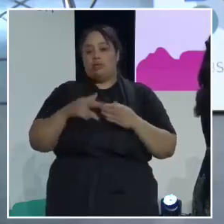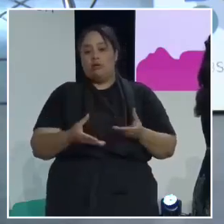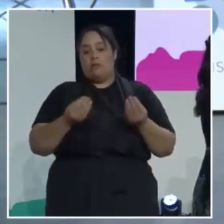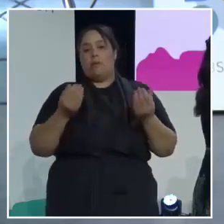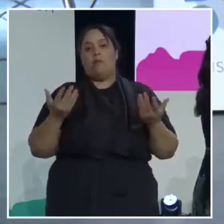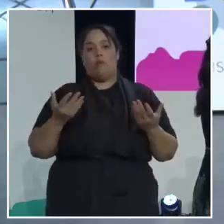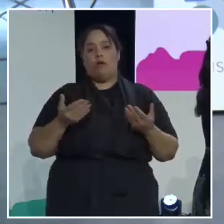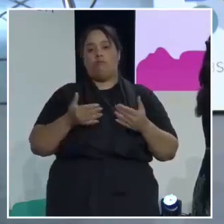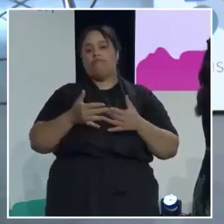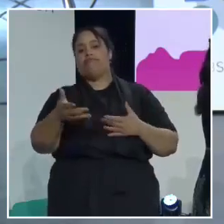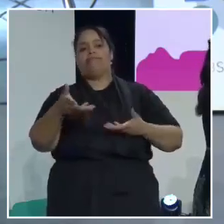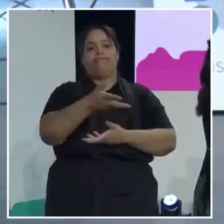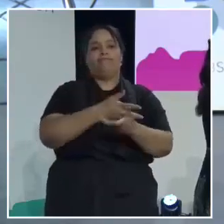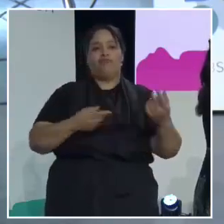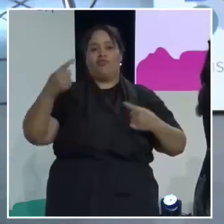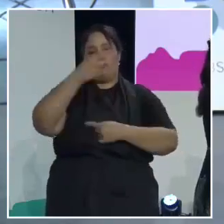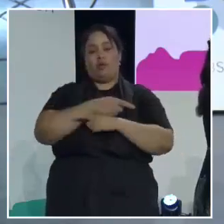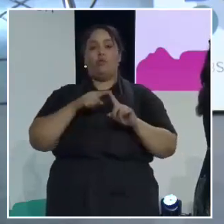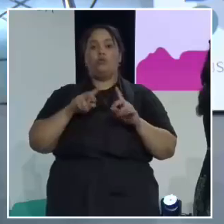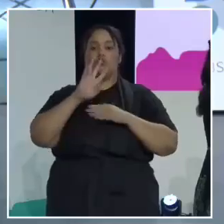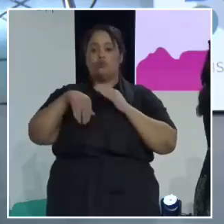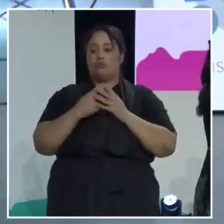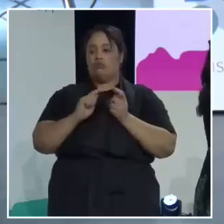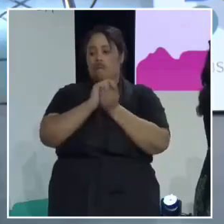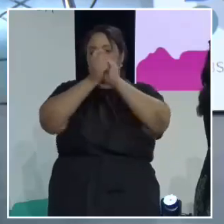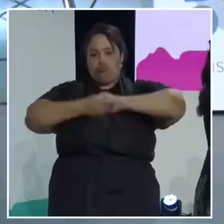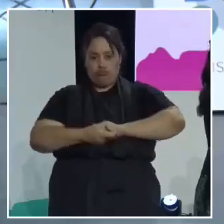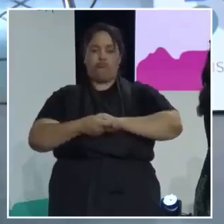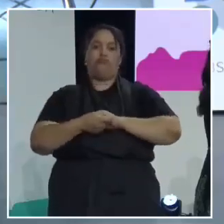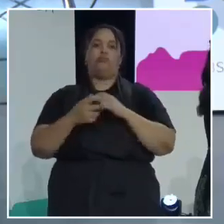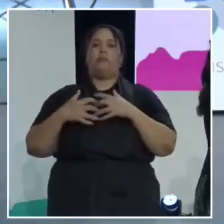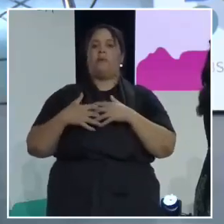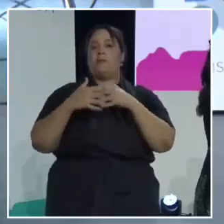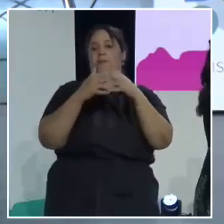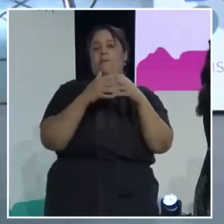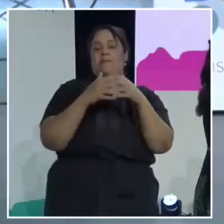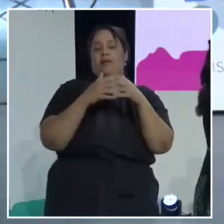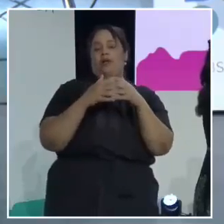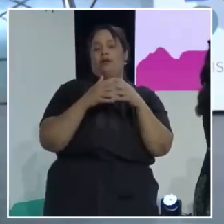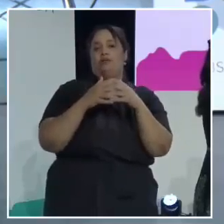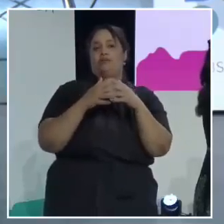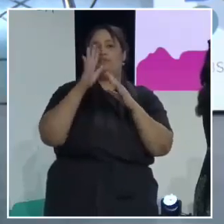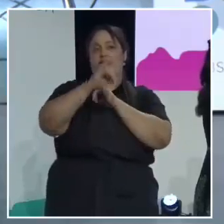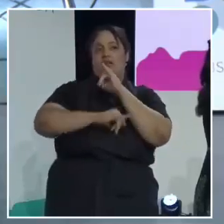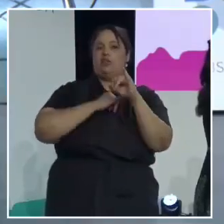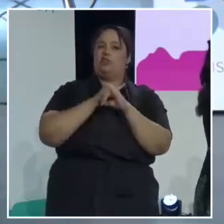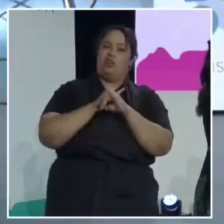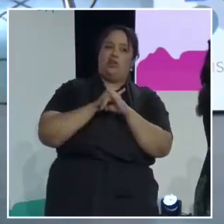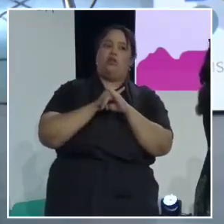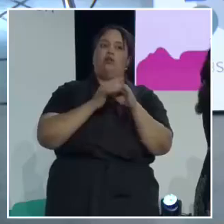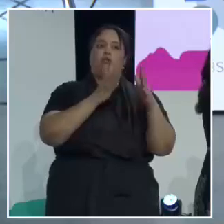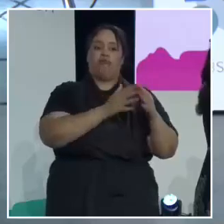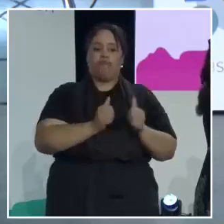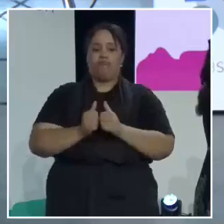geopolitics of the day, to the reinvention of, let's say, international